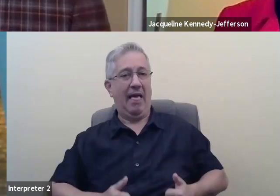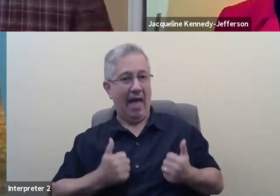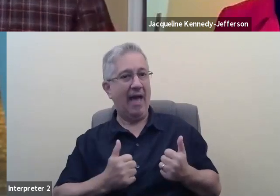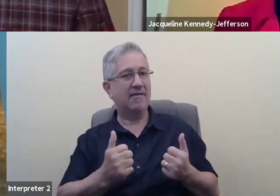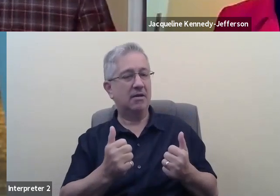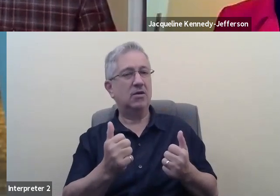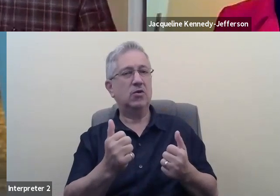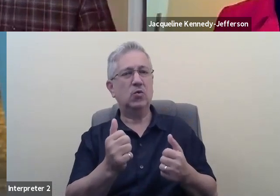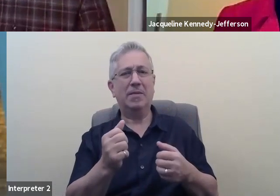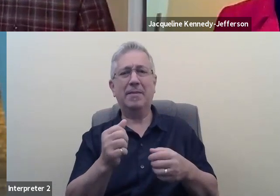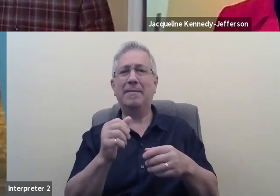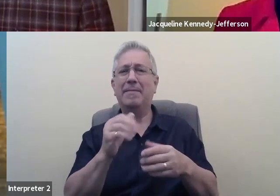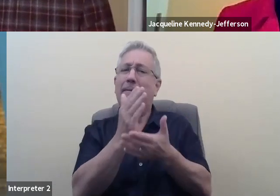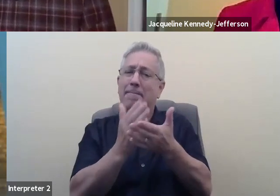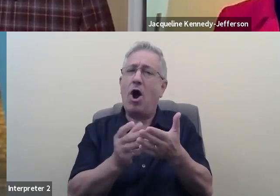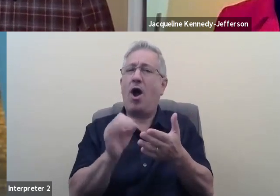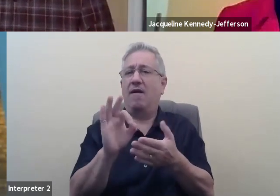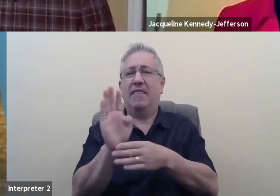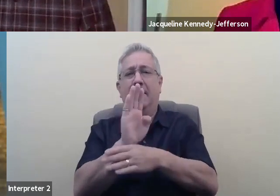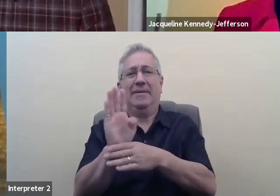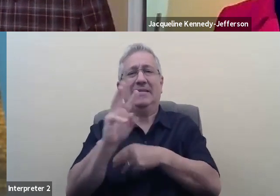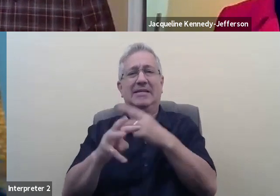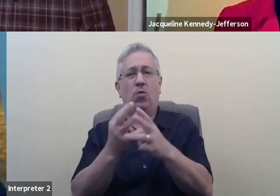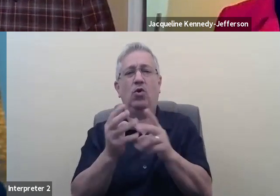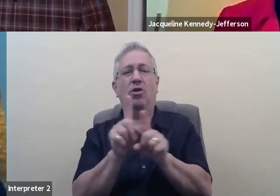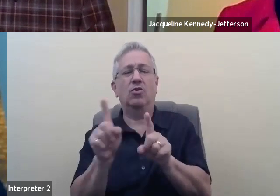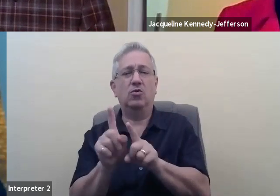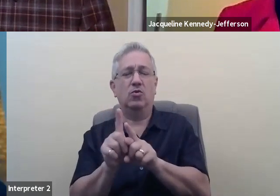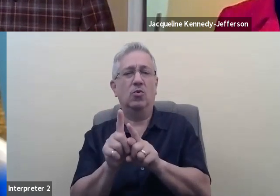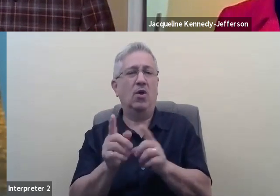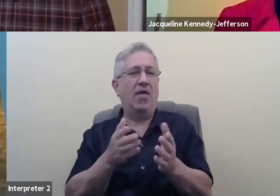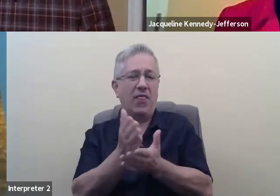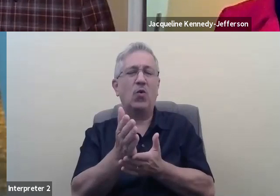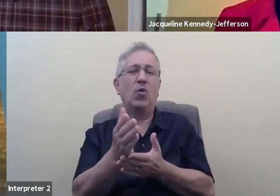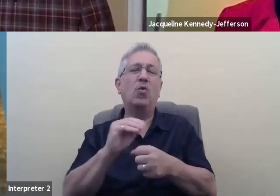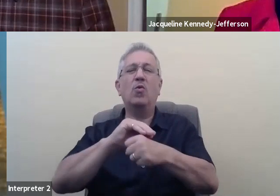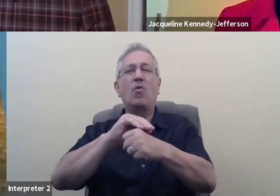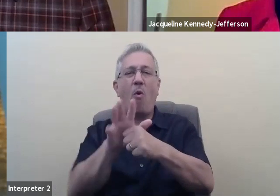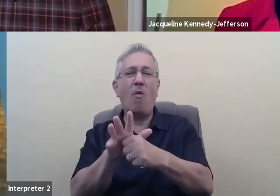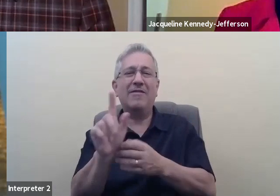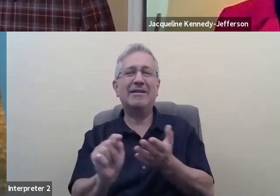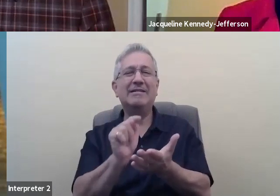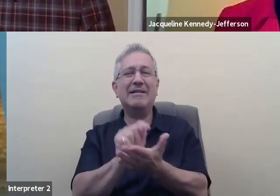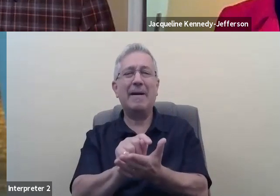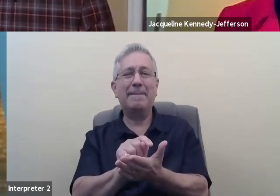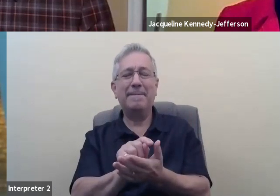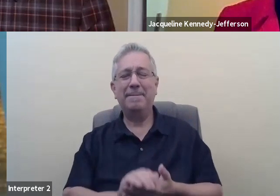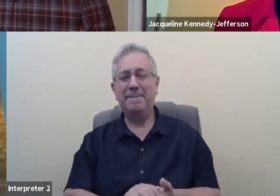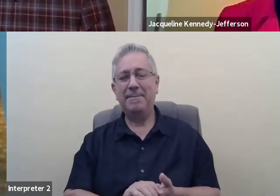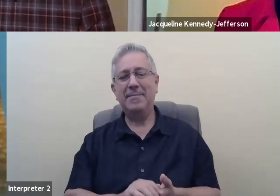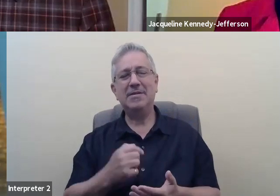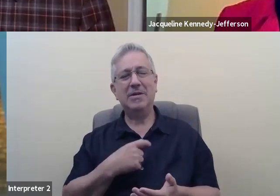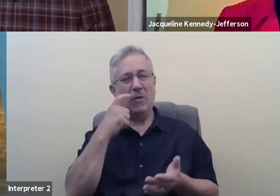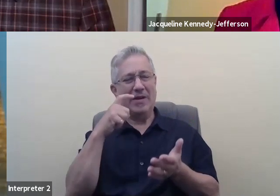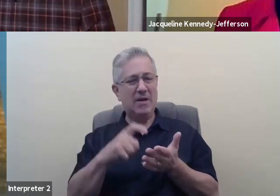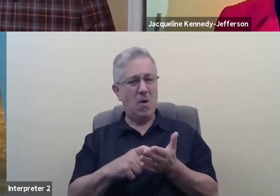can evaluate, ways that we can, again, be there and support our members throughout this crisis. But really wanted to spend a little time around what we